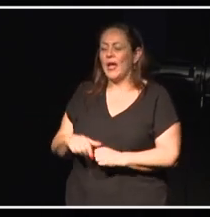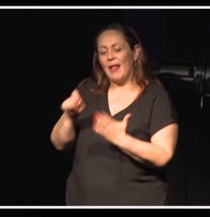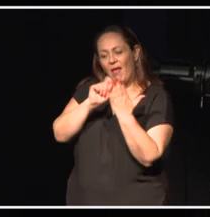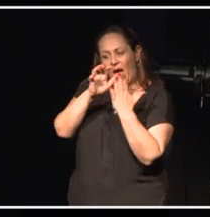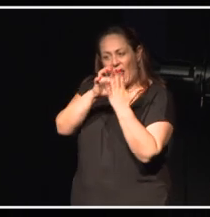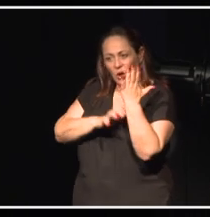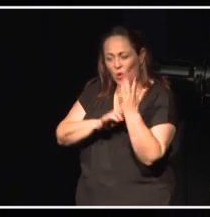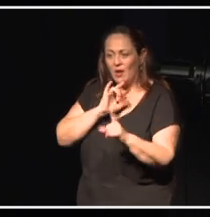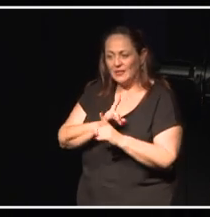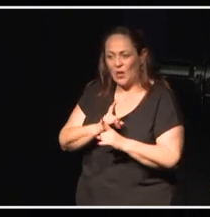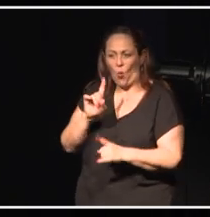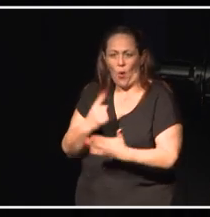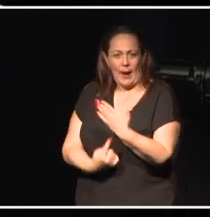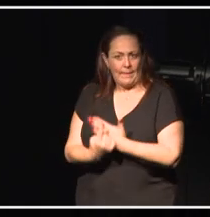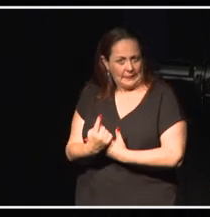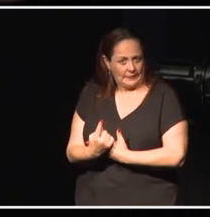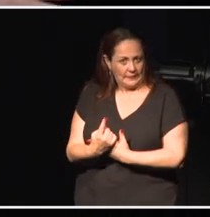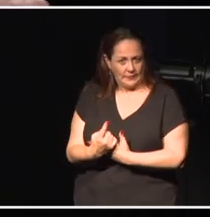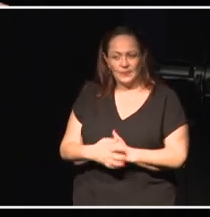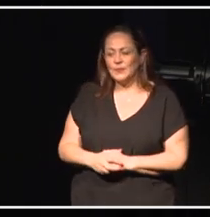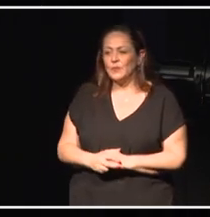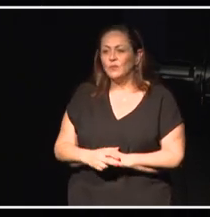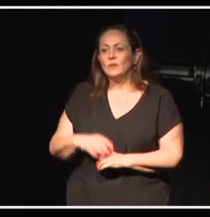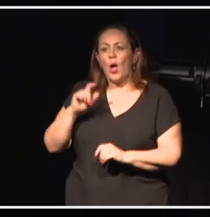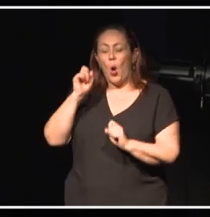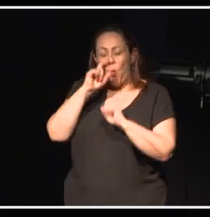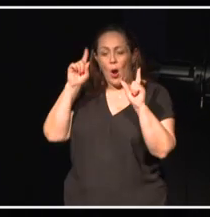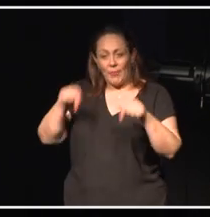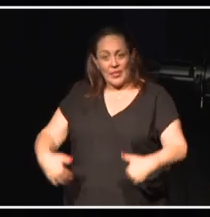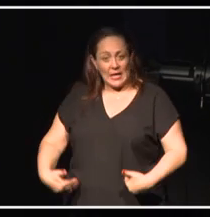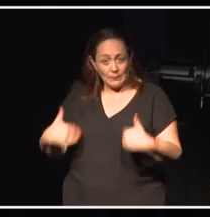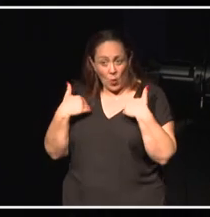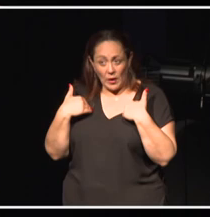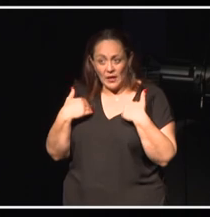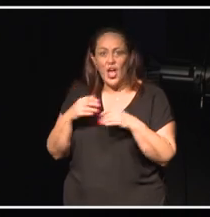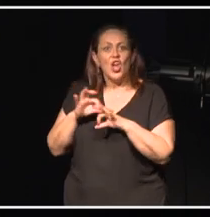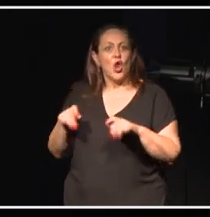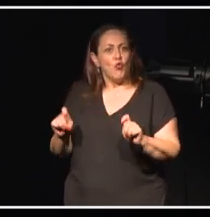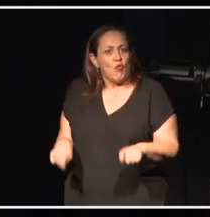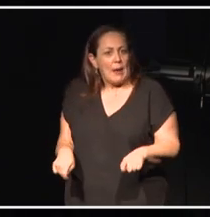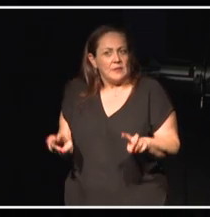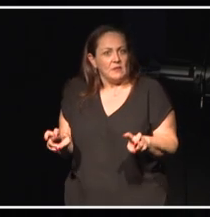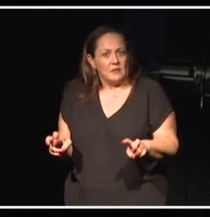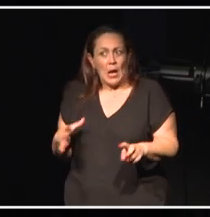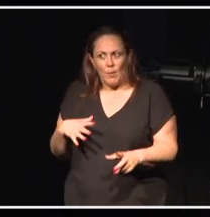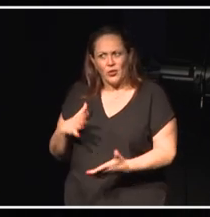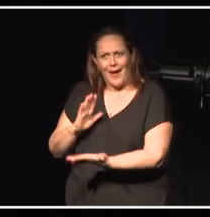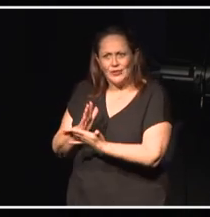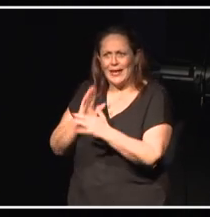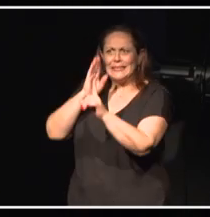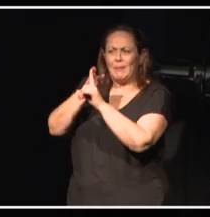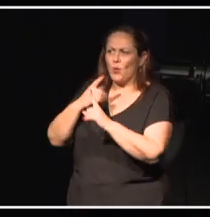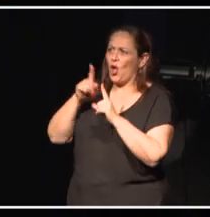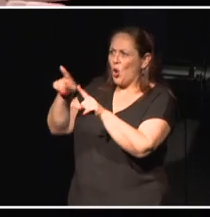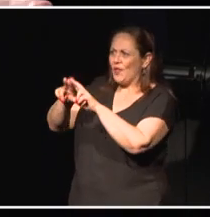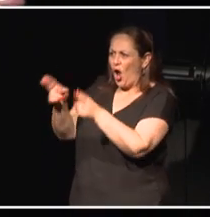said, and you know what happened? I woke up the next morning not raped, because that's actually what I expect when I go to